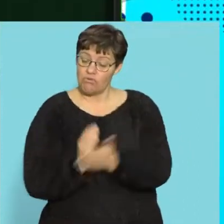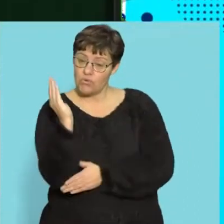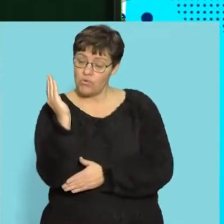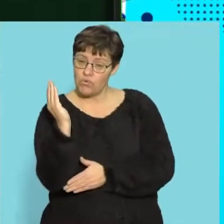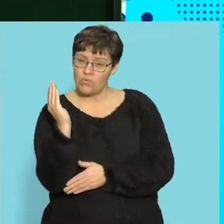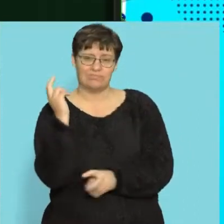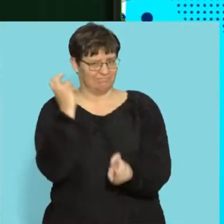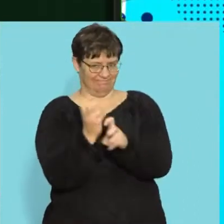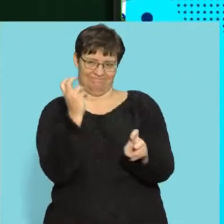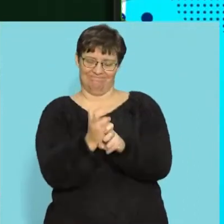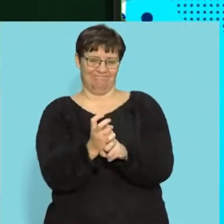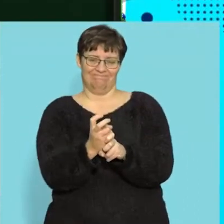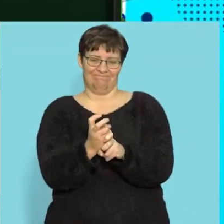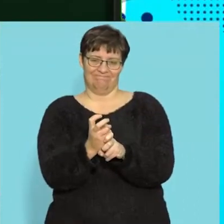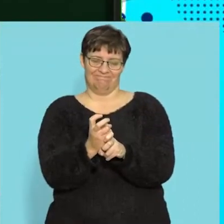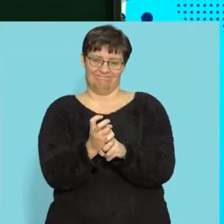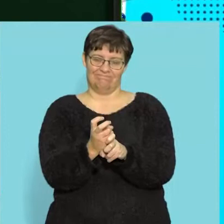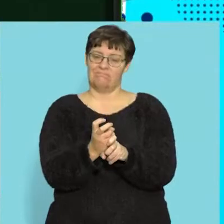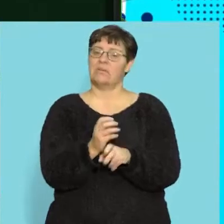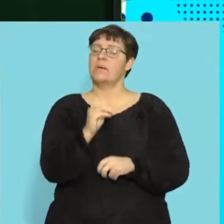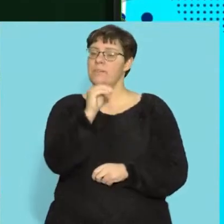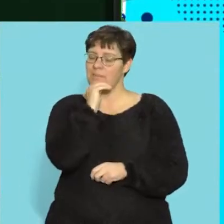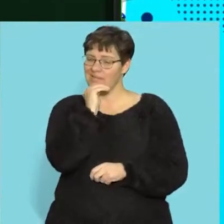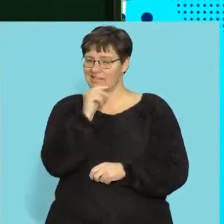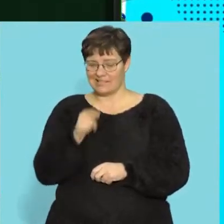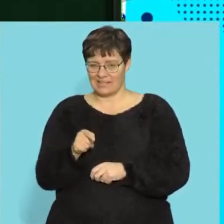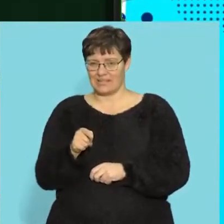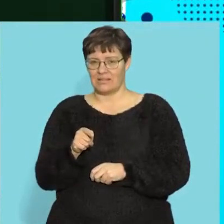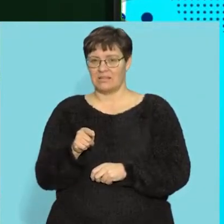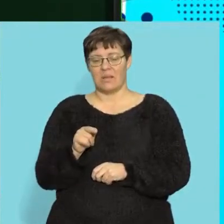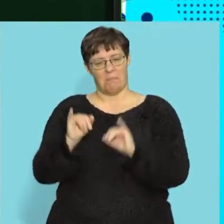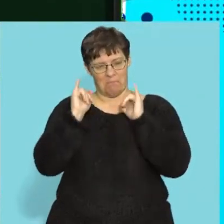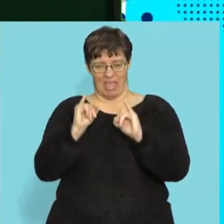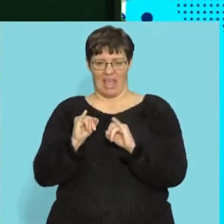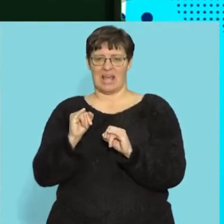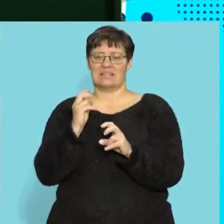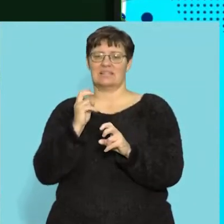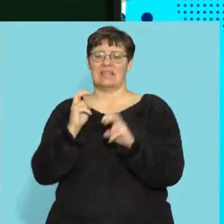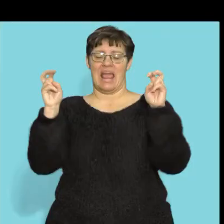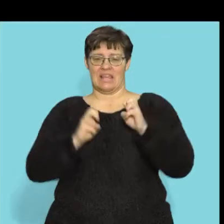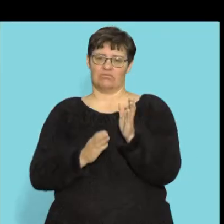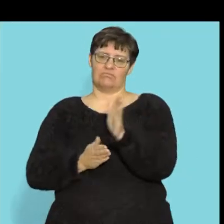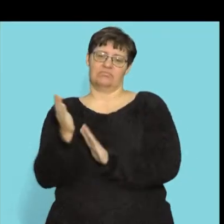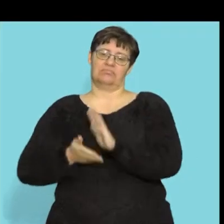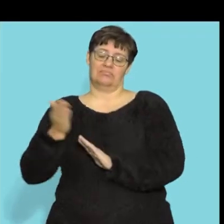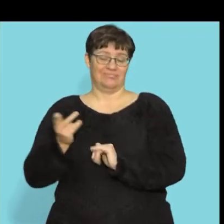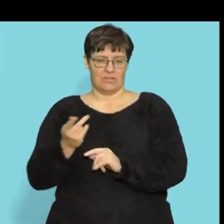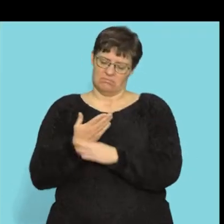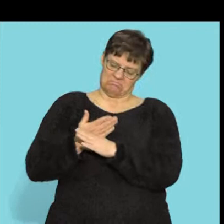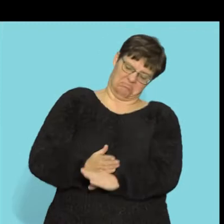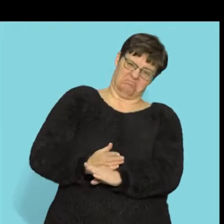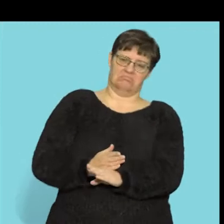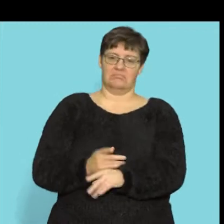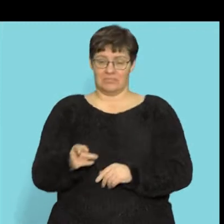got those properties of a bad conductor, right? So this is based on the kinetic model, right?